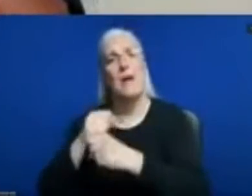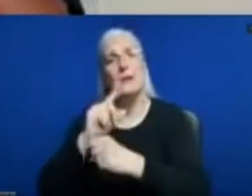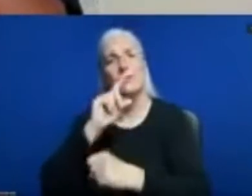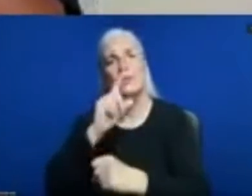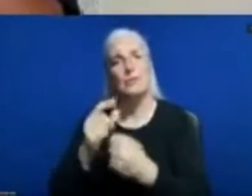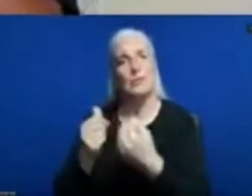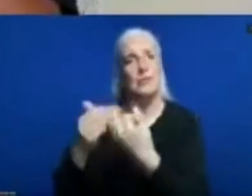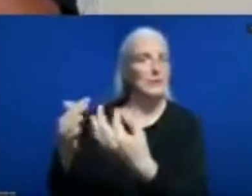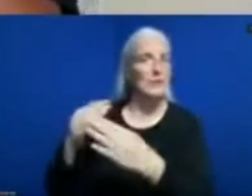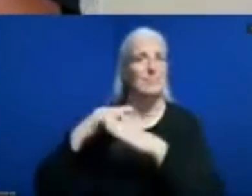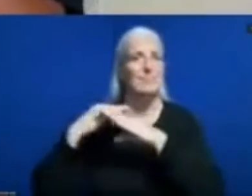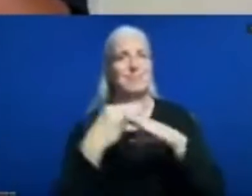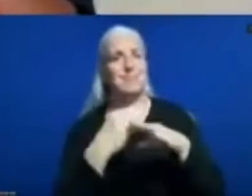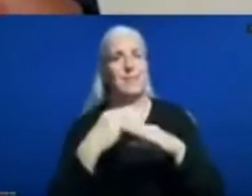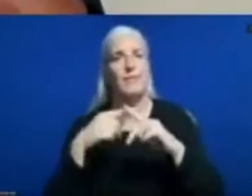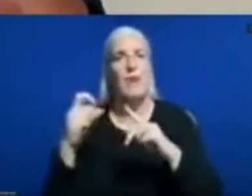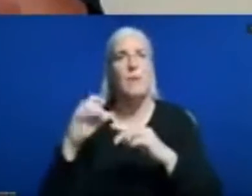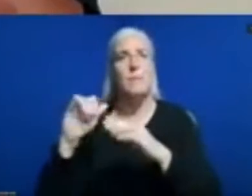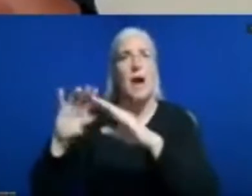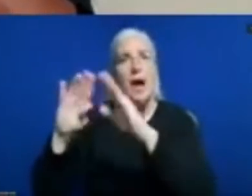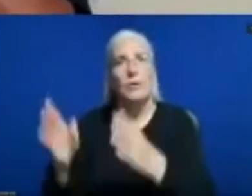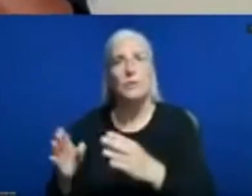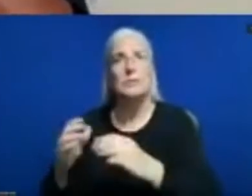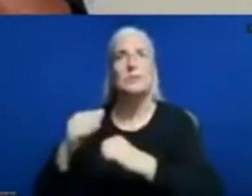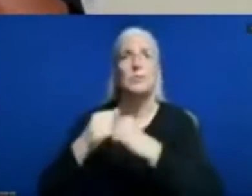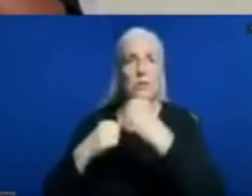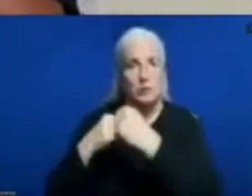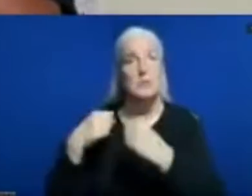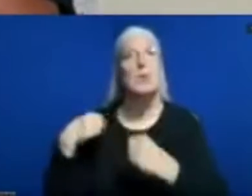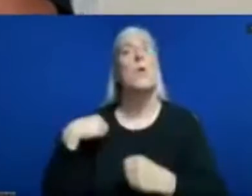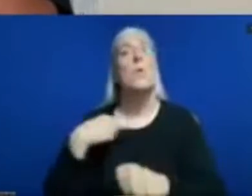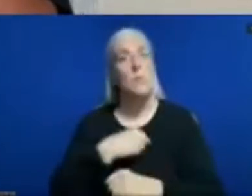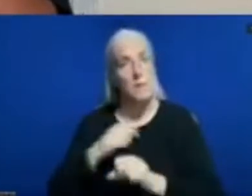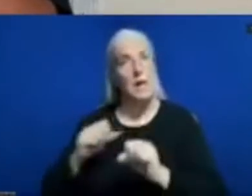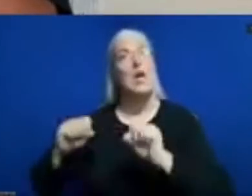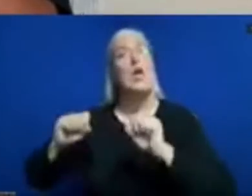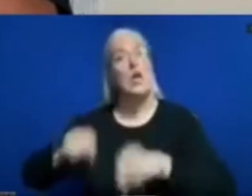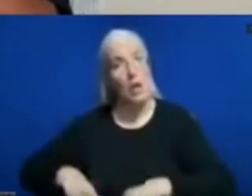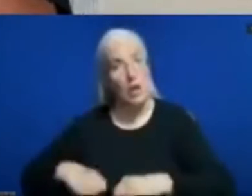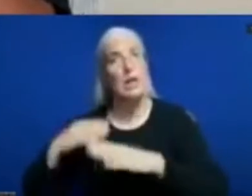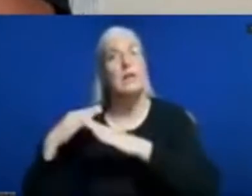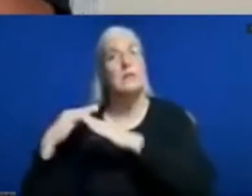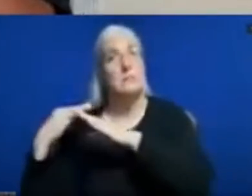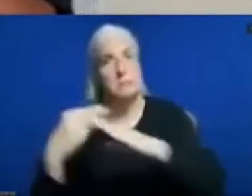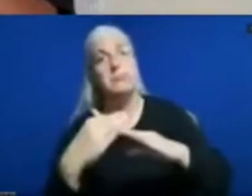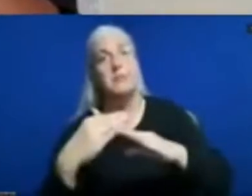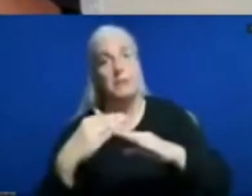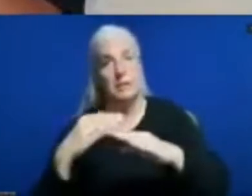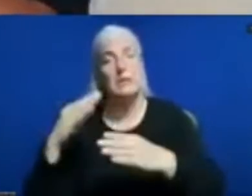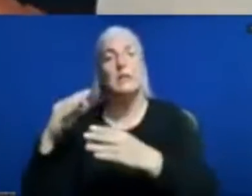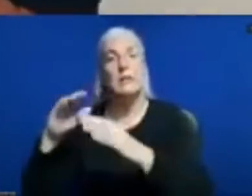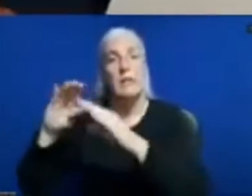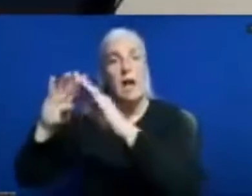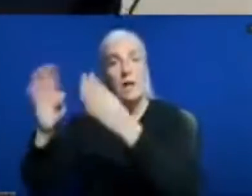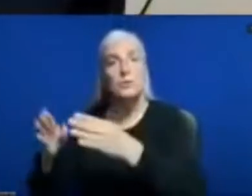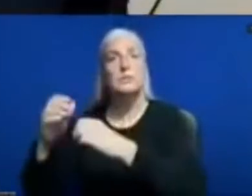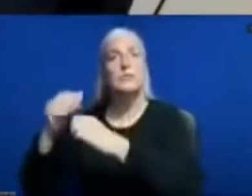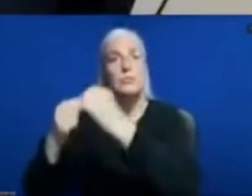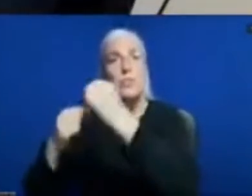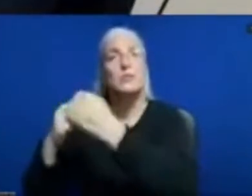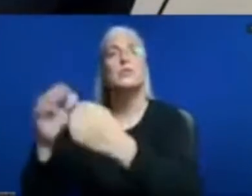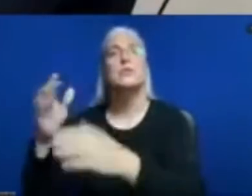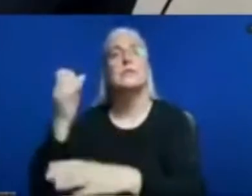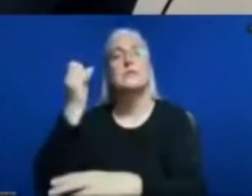of those structures and protection of the structures. And again, there have been a few that have been lost, and those are